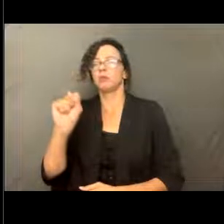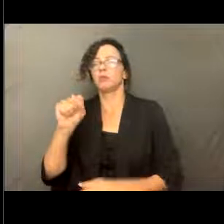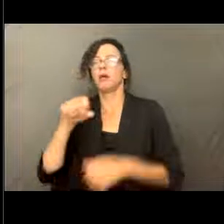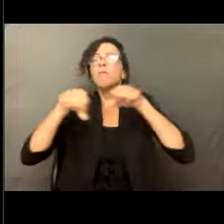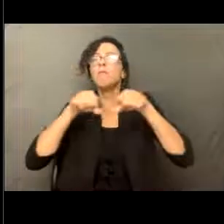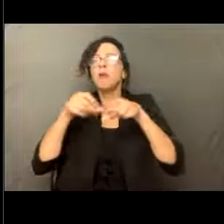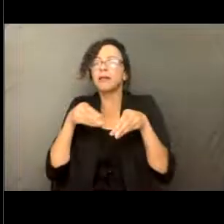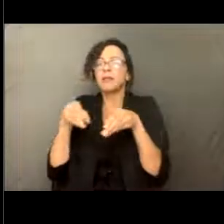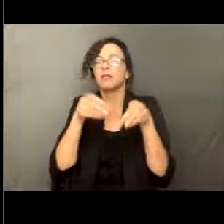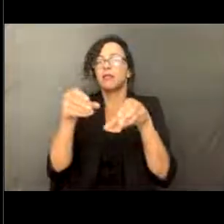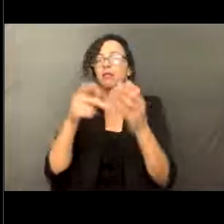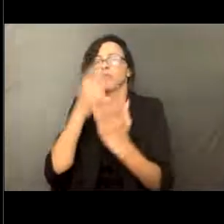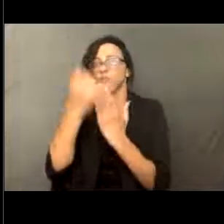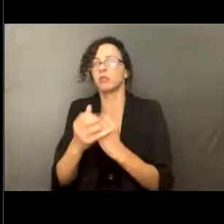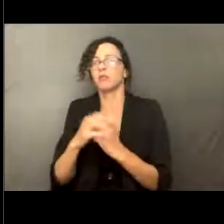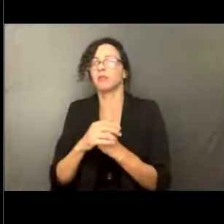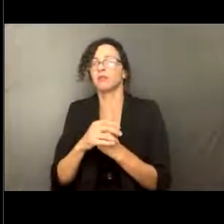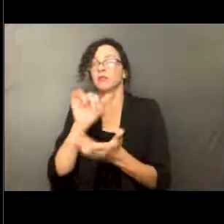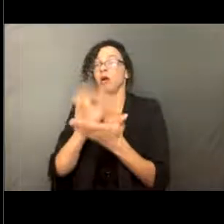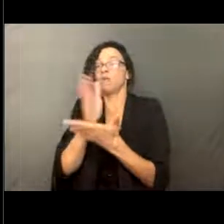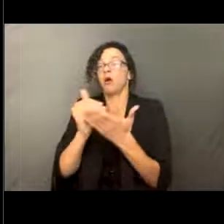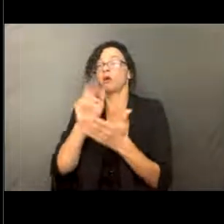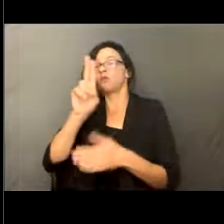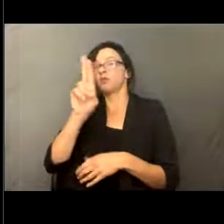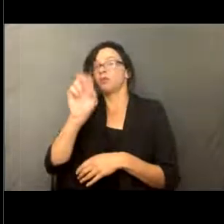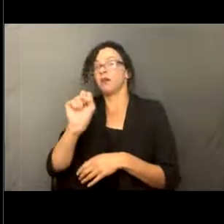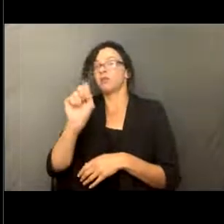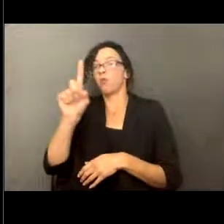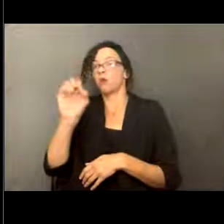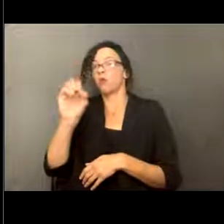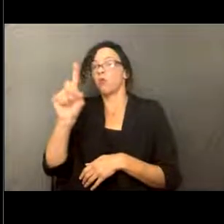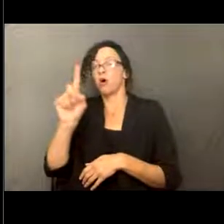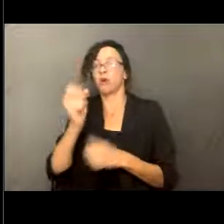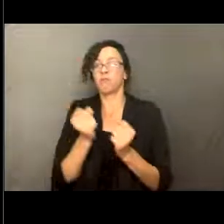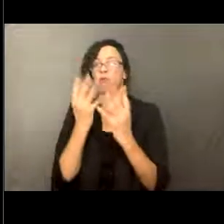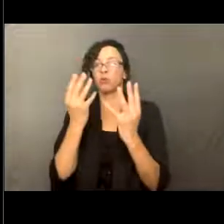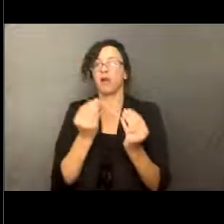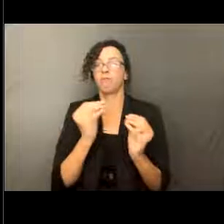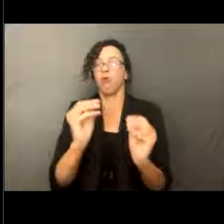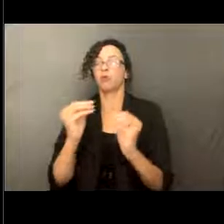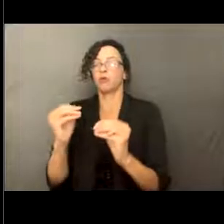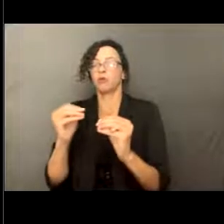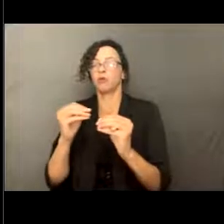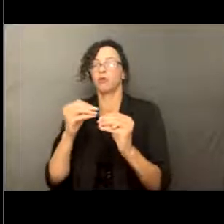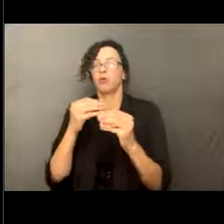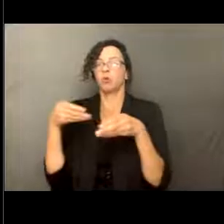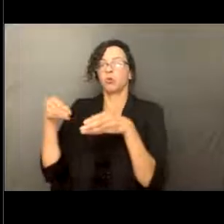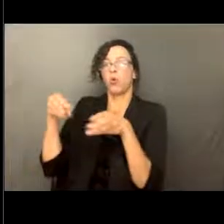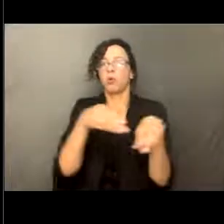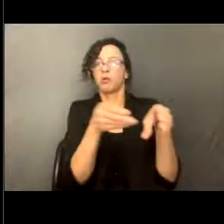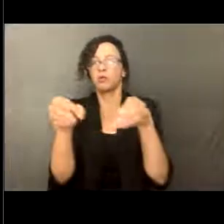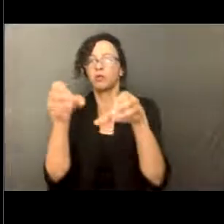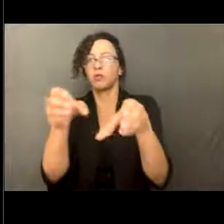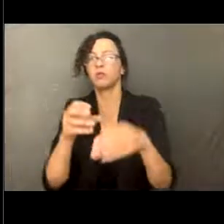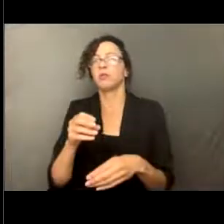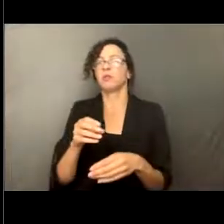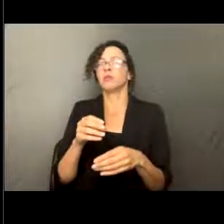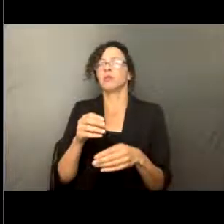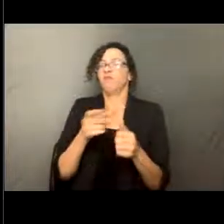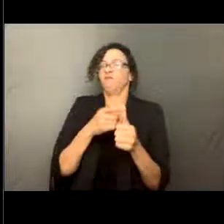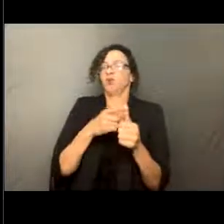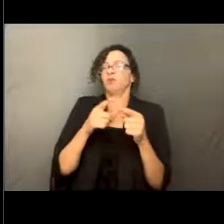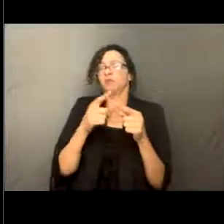101 multimodal corridor and was funded during Cycle 1 of Senate Bill 1 through the Solutions for Congested Corridors